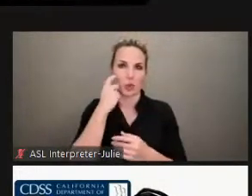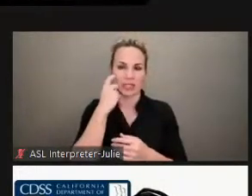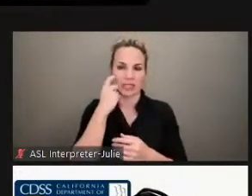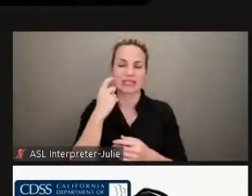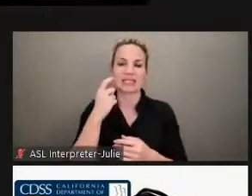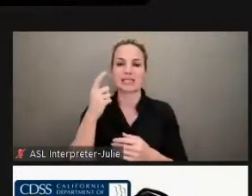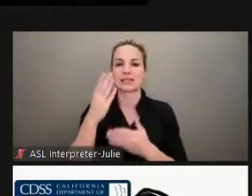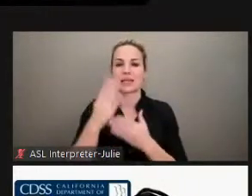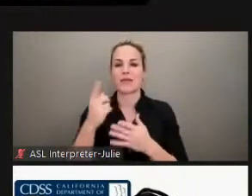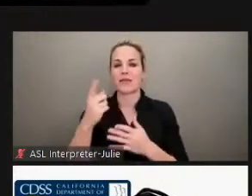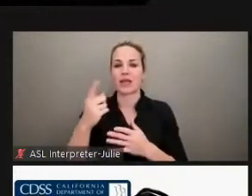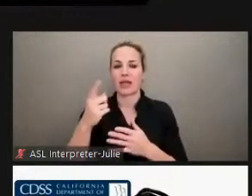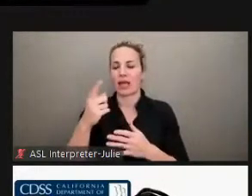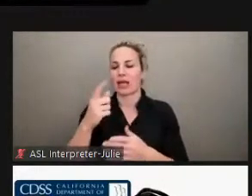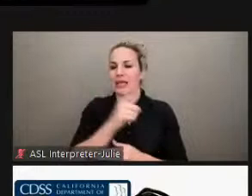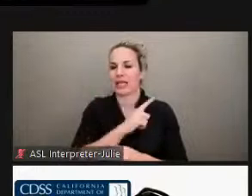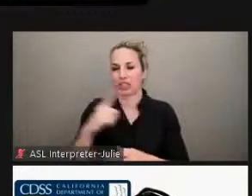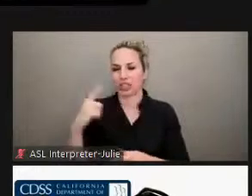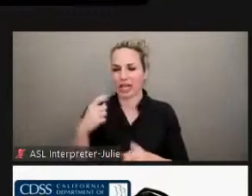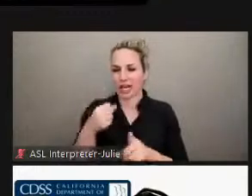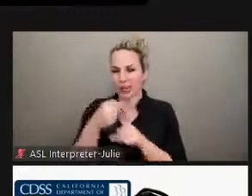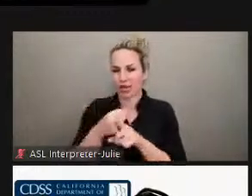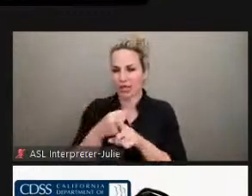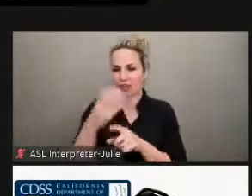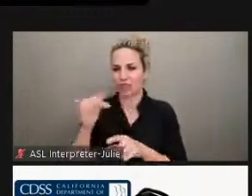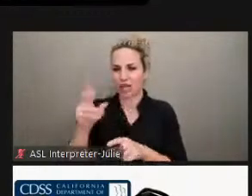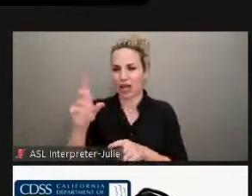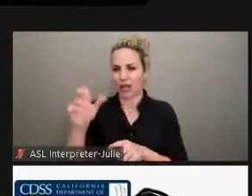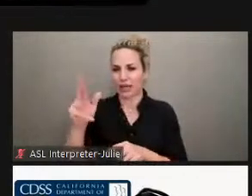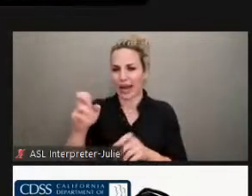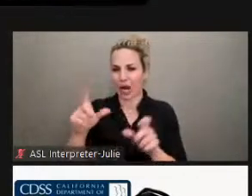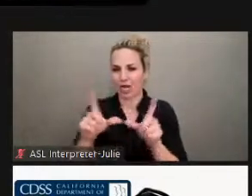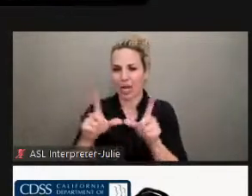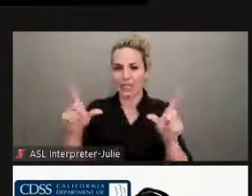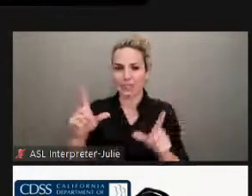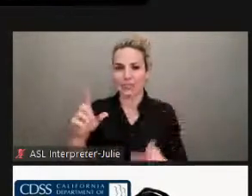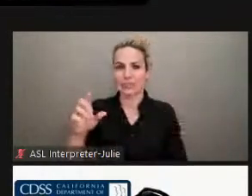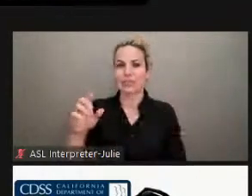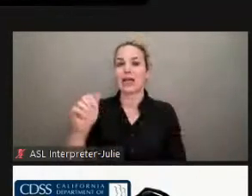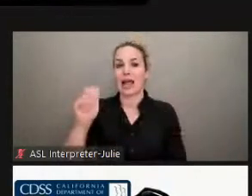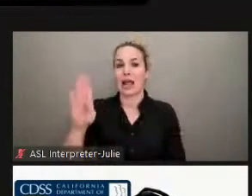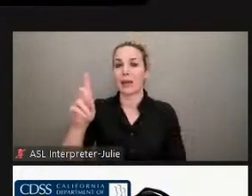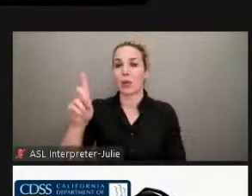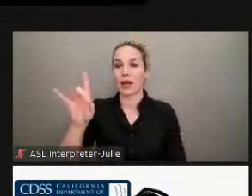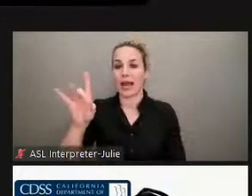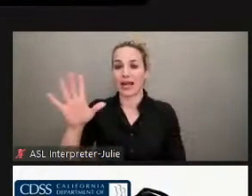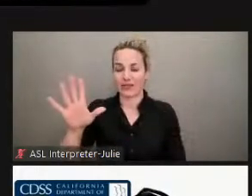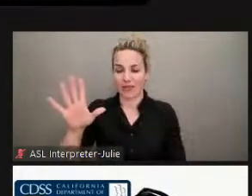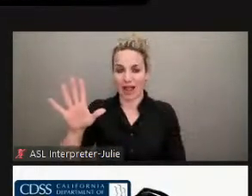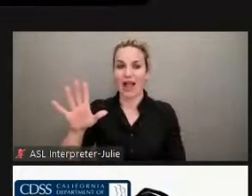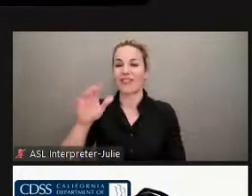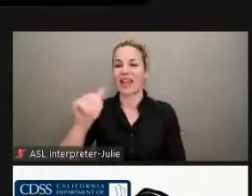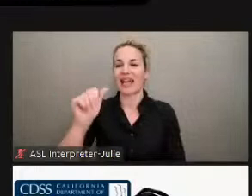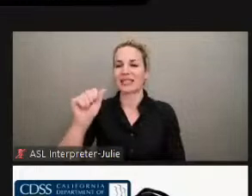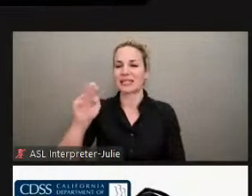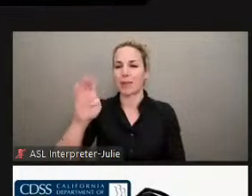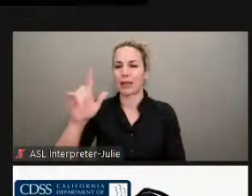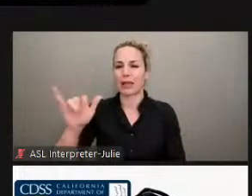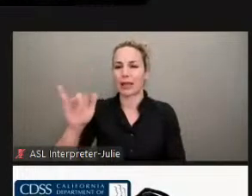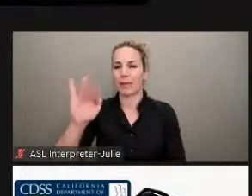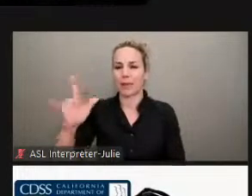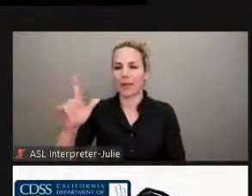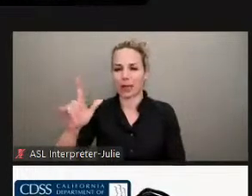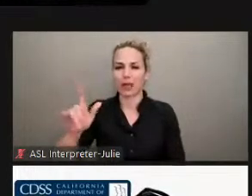chaptered legislation impacting childcare licensing. AB 185, the passage of Assembly Bill 185,